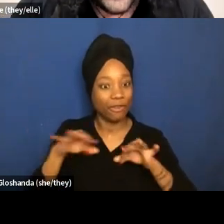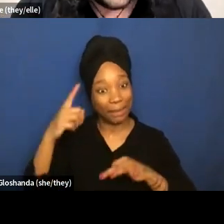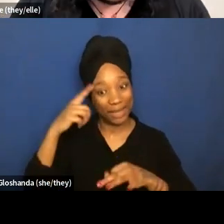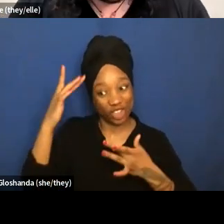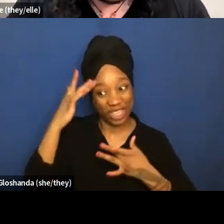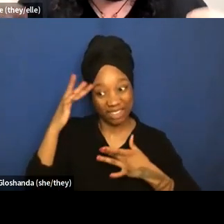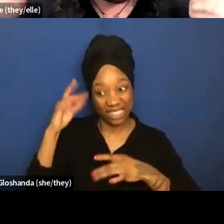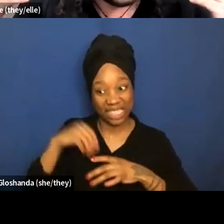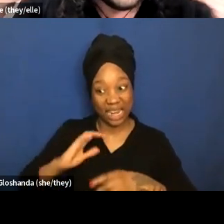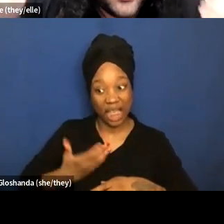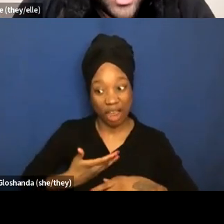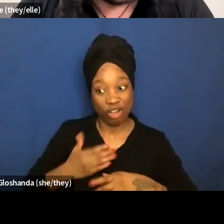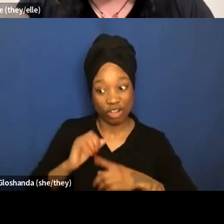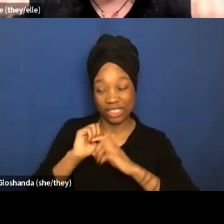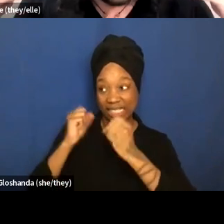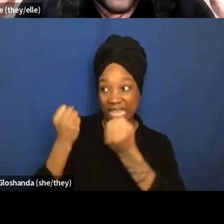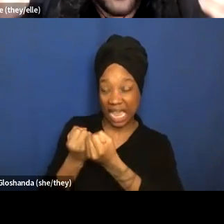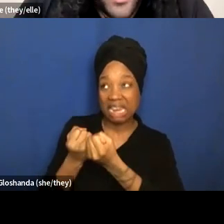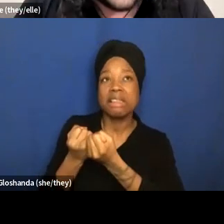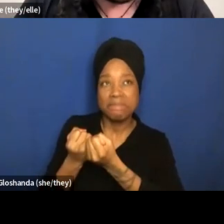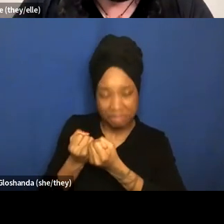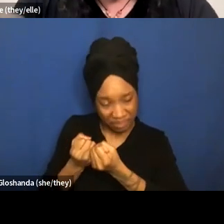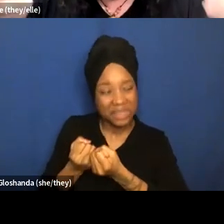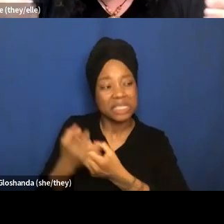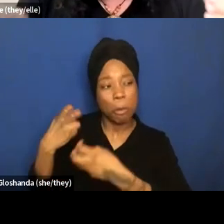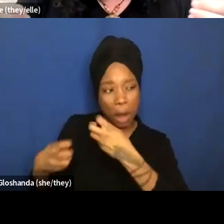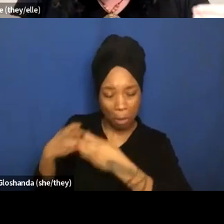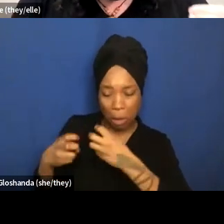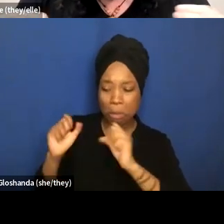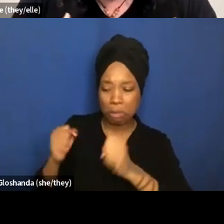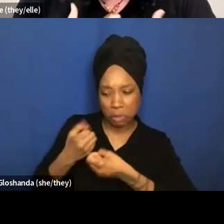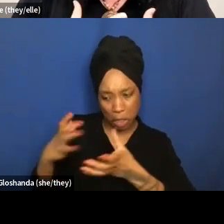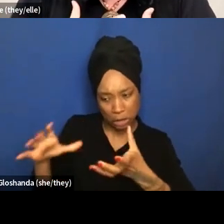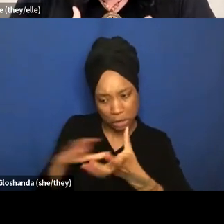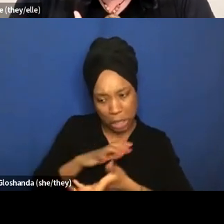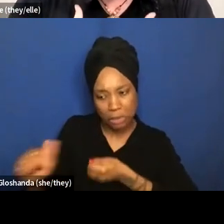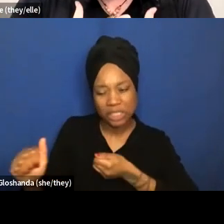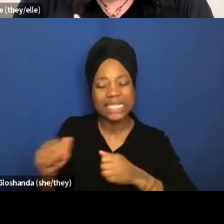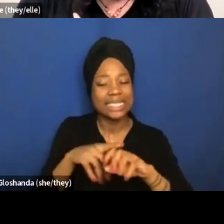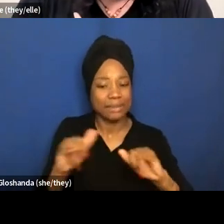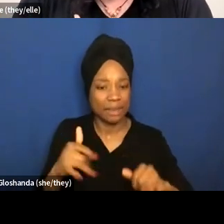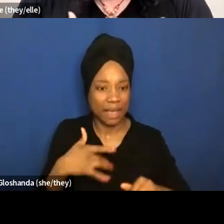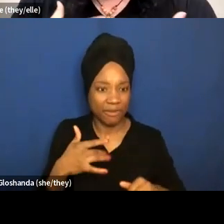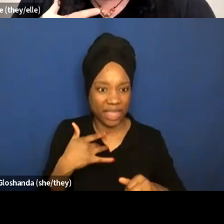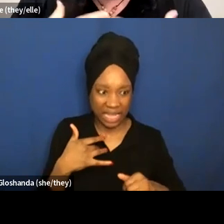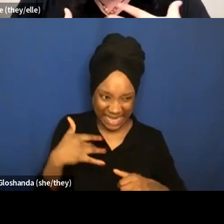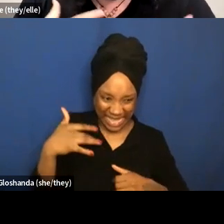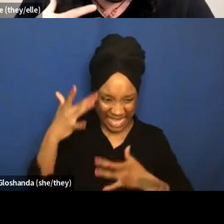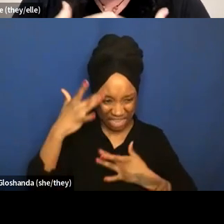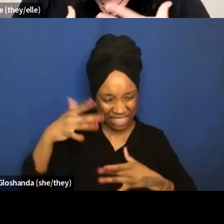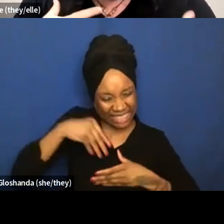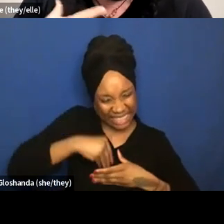our society is inherently damaging and problematic. However, at the same time, I feel it like an illness in my body. So,